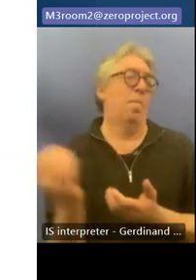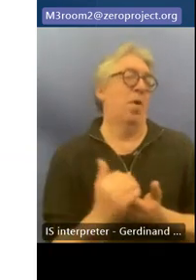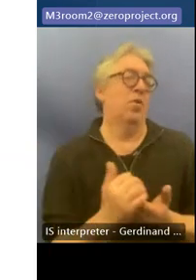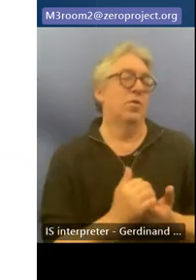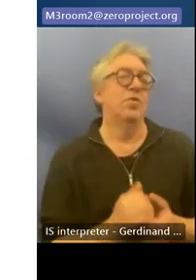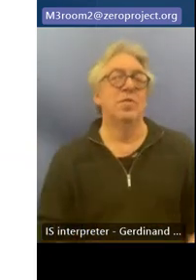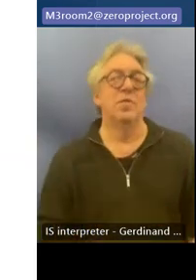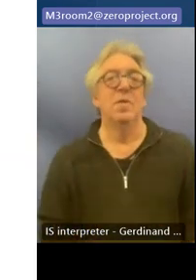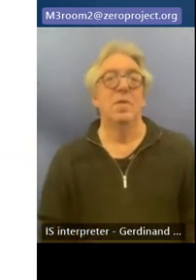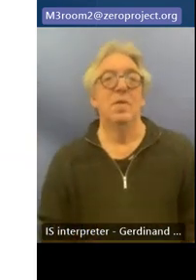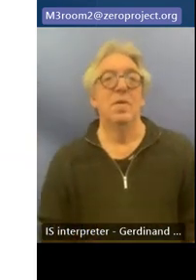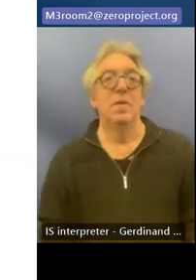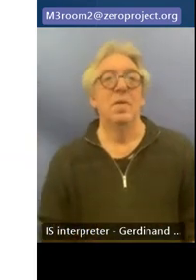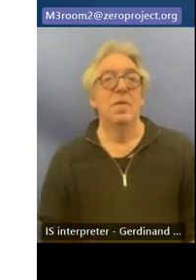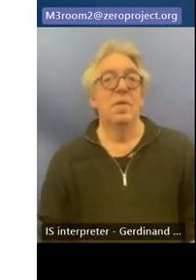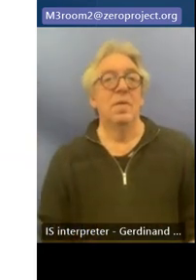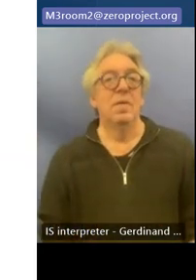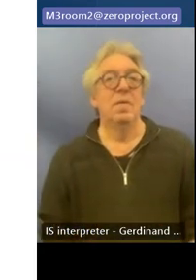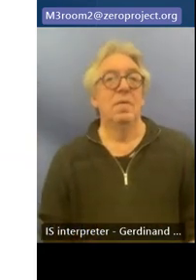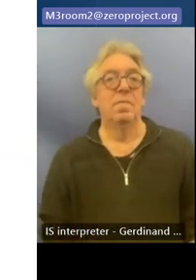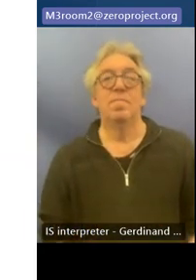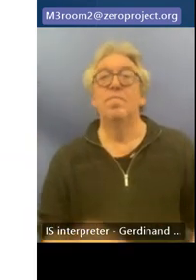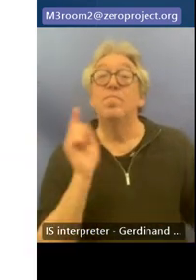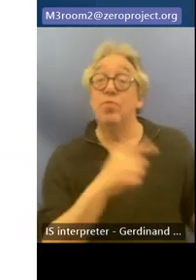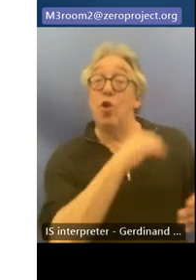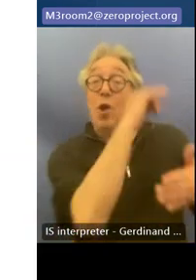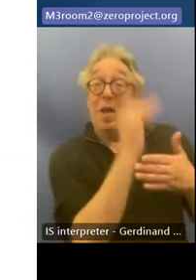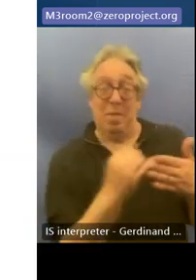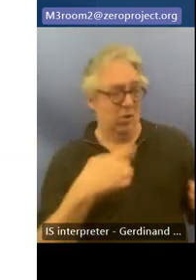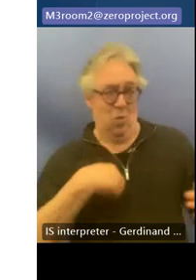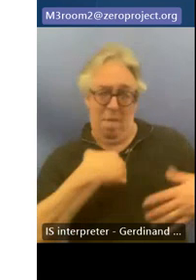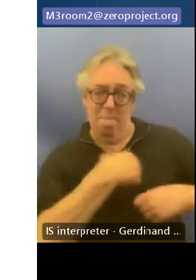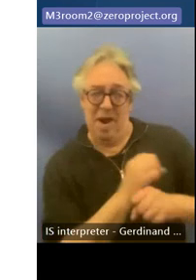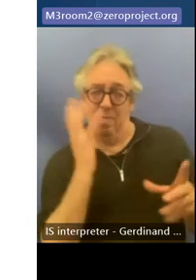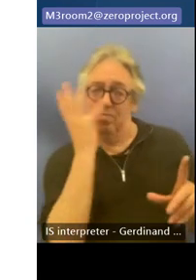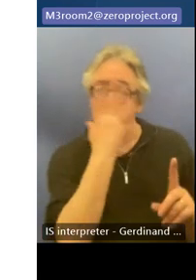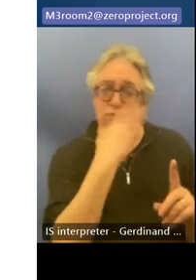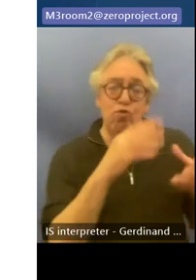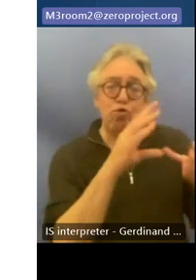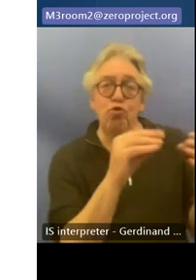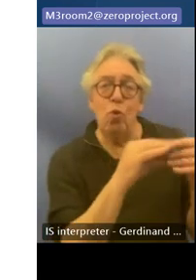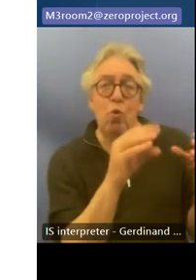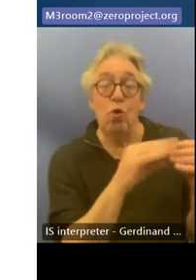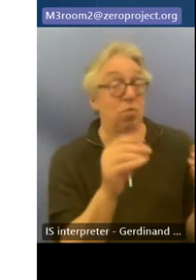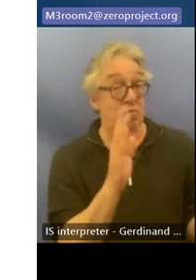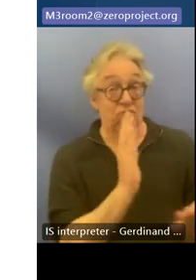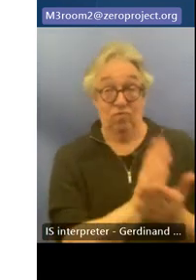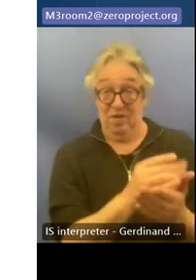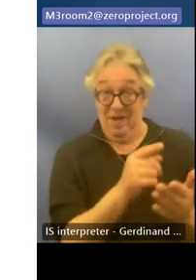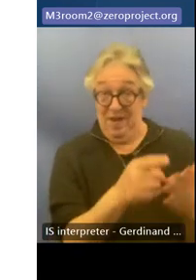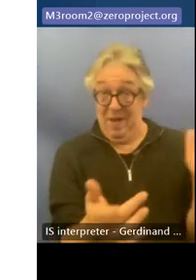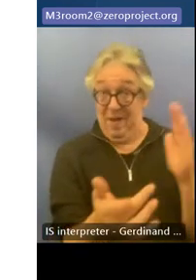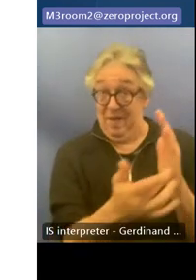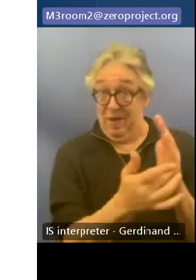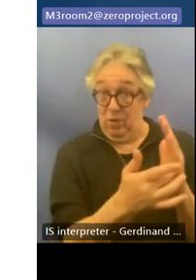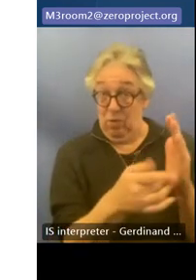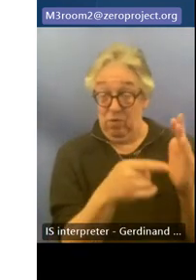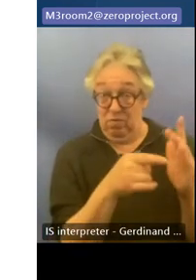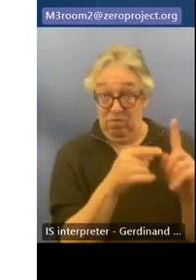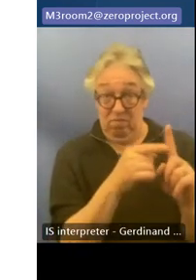thing about Najiamini animation or the stories that we create, they're really in a technological point of view. They can really be used